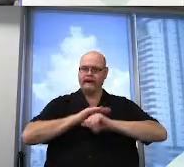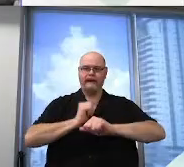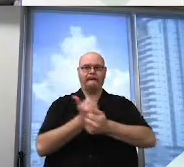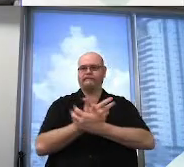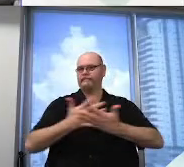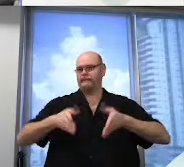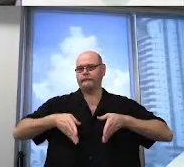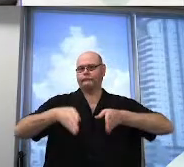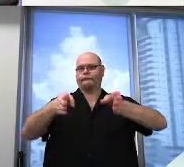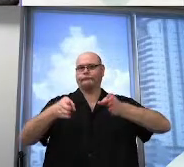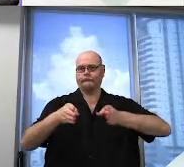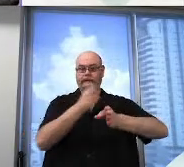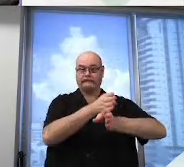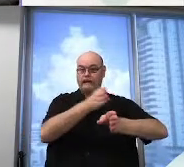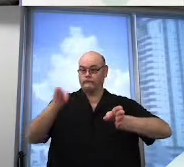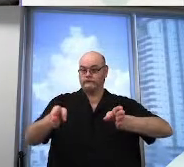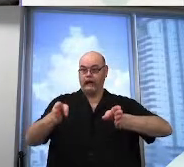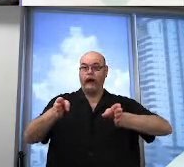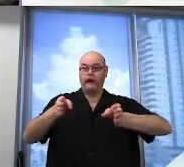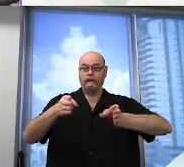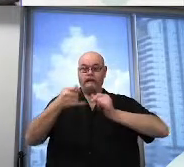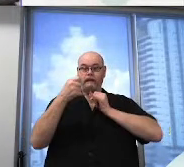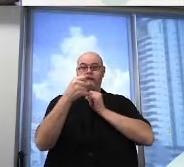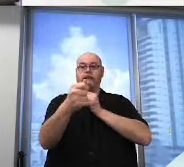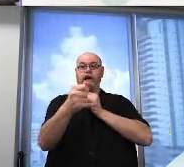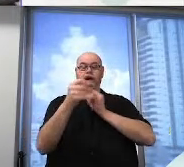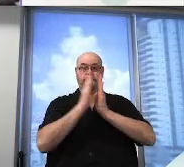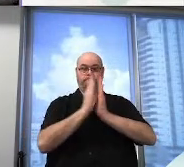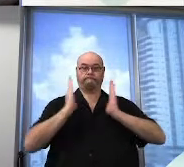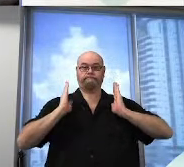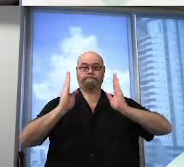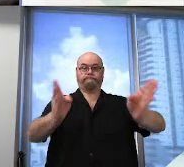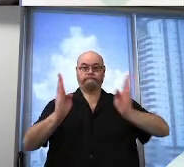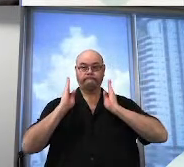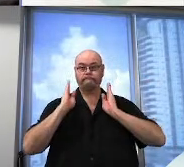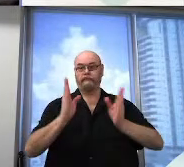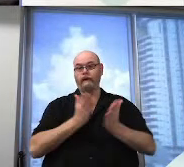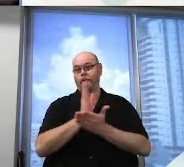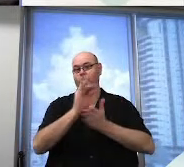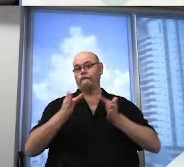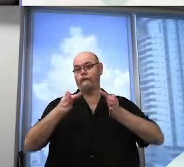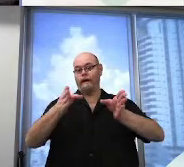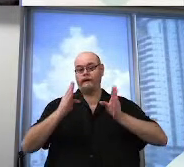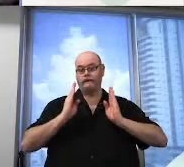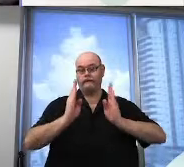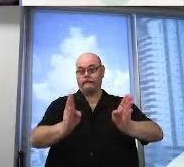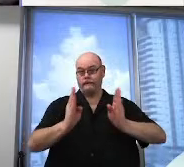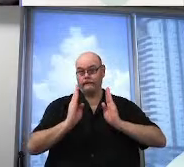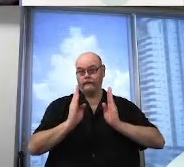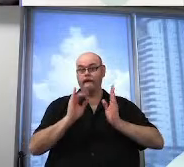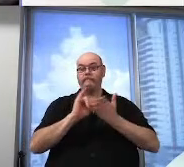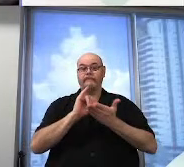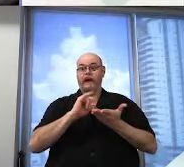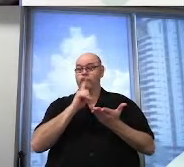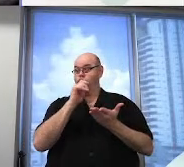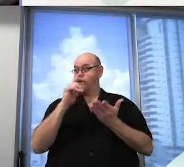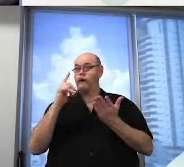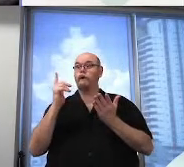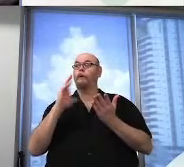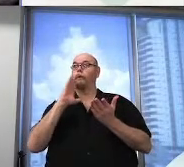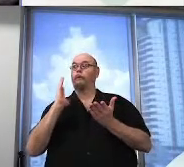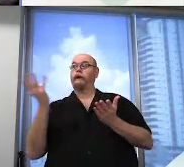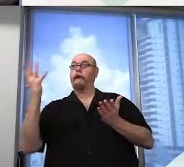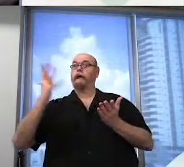end, widths side to side, everything, trim back the trees on the edges, take care of the hazard trees that are out the right of